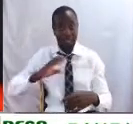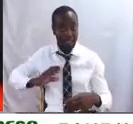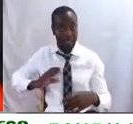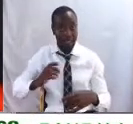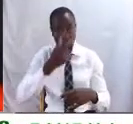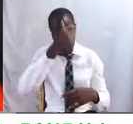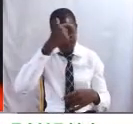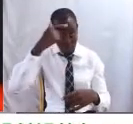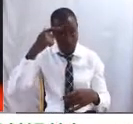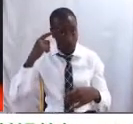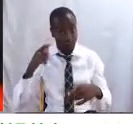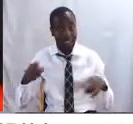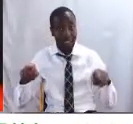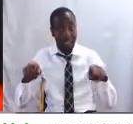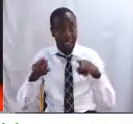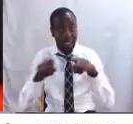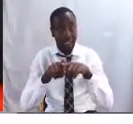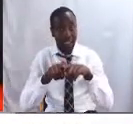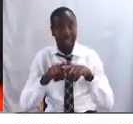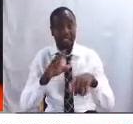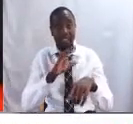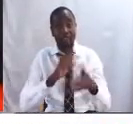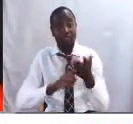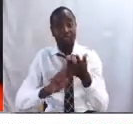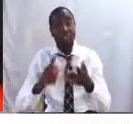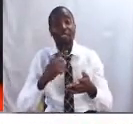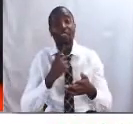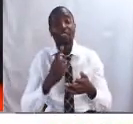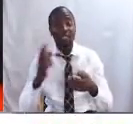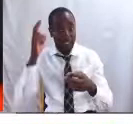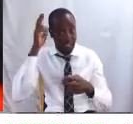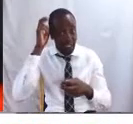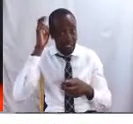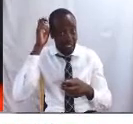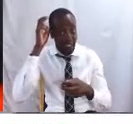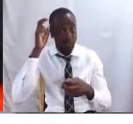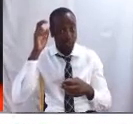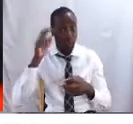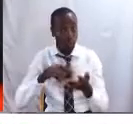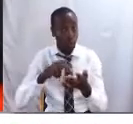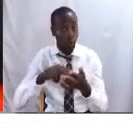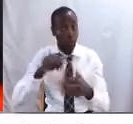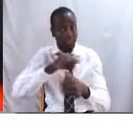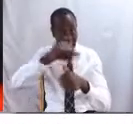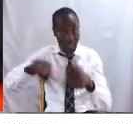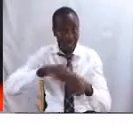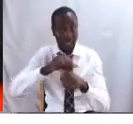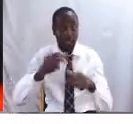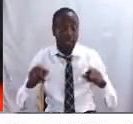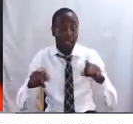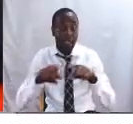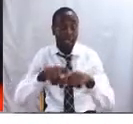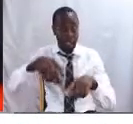Because, like the verse has told us, our enemy is prowling around, like rolling like